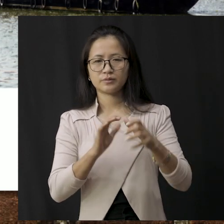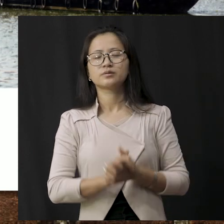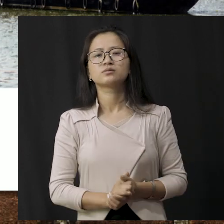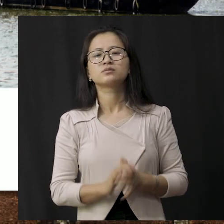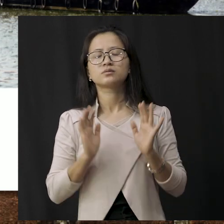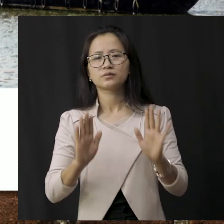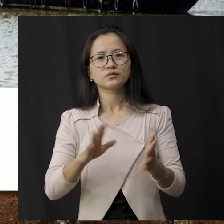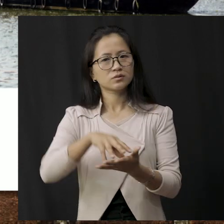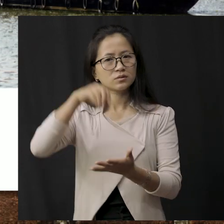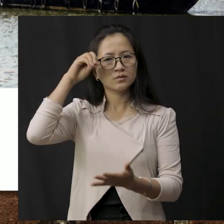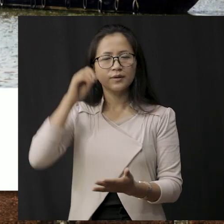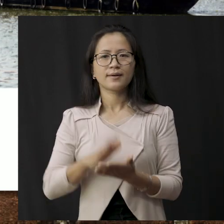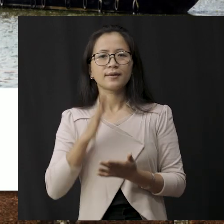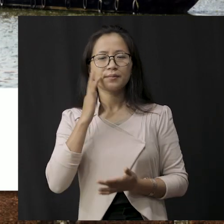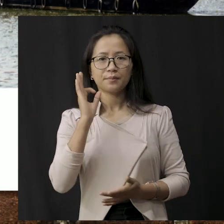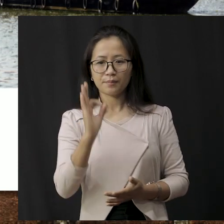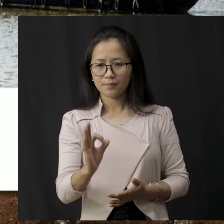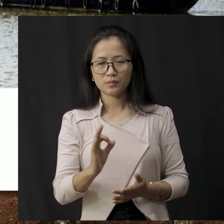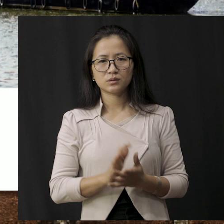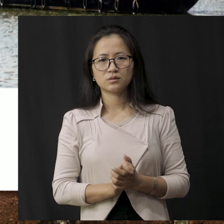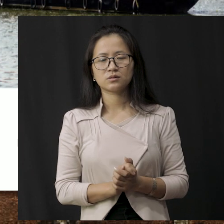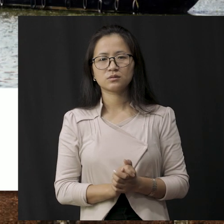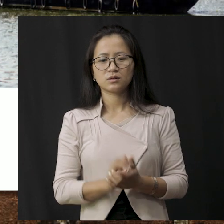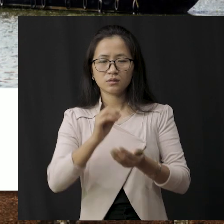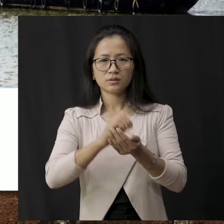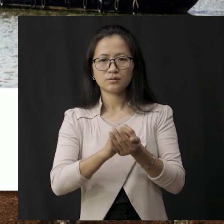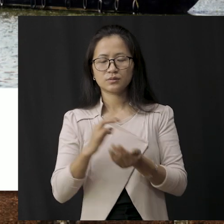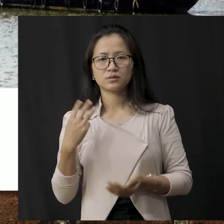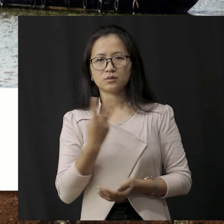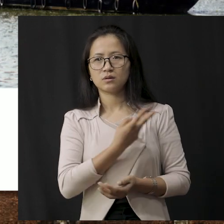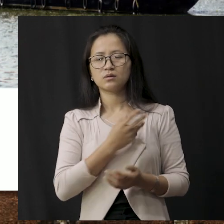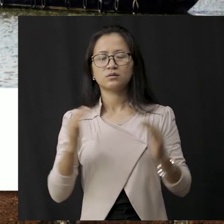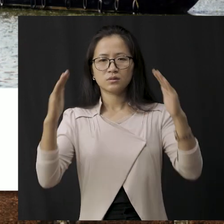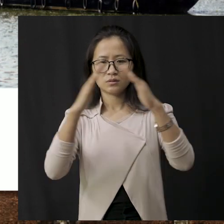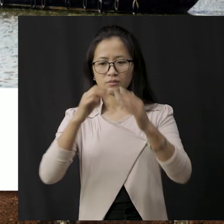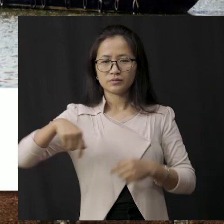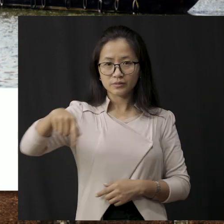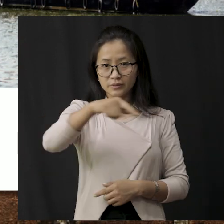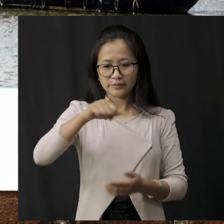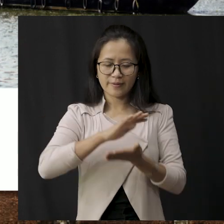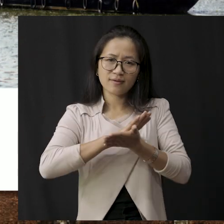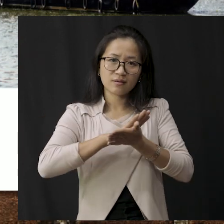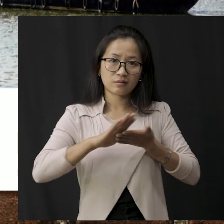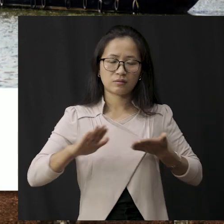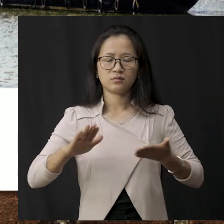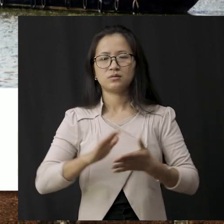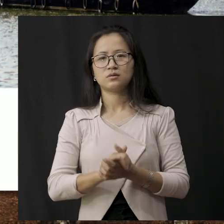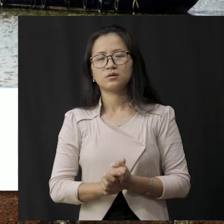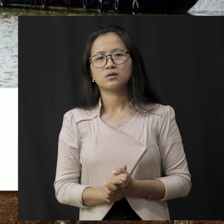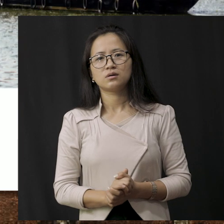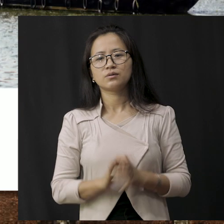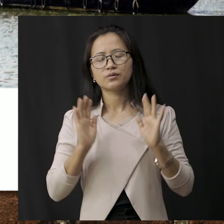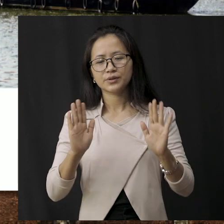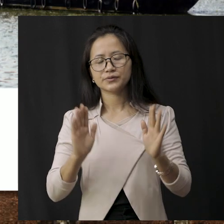also learned the importance of keeping our house and surrounding clean, right?